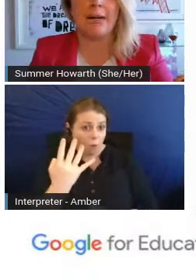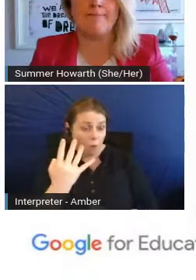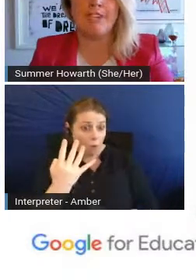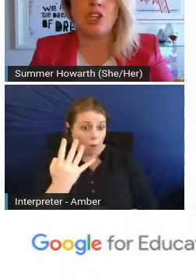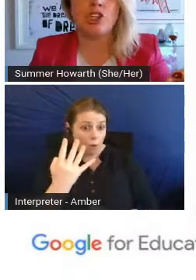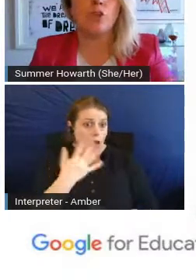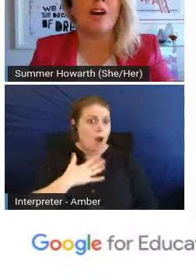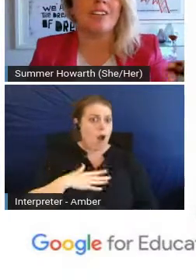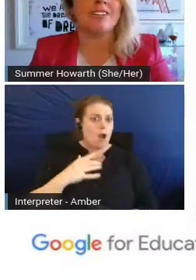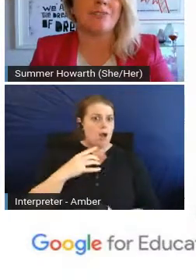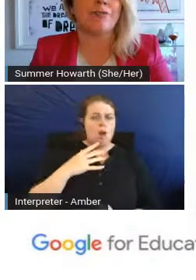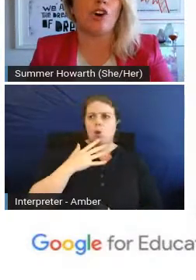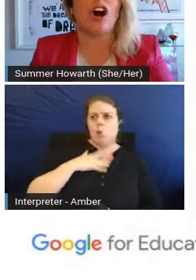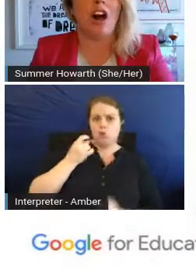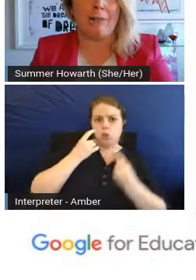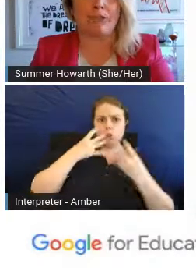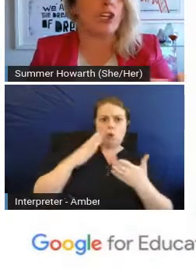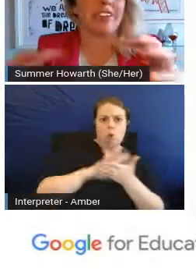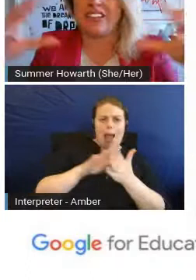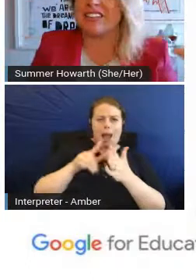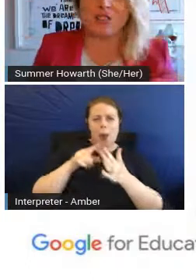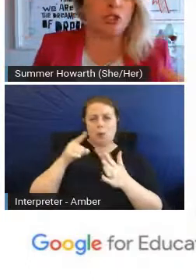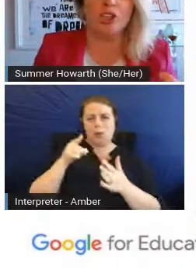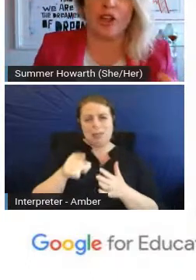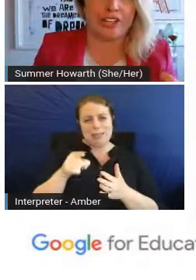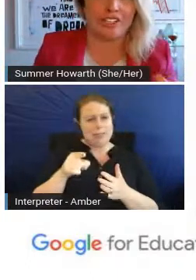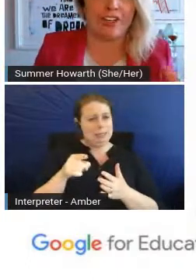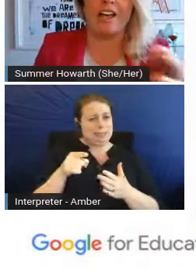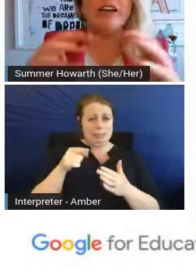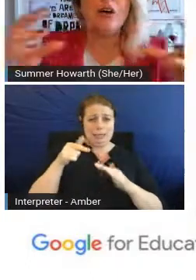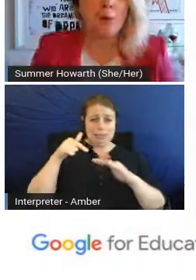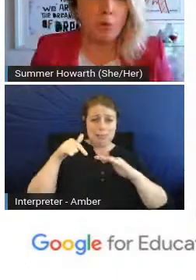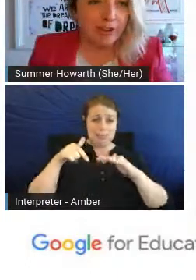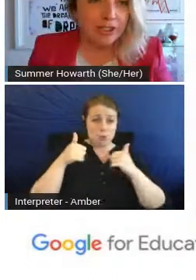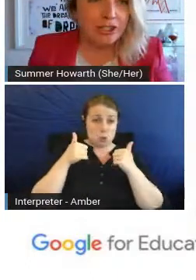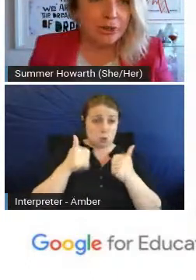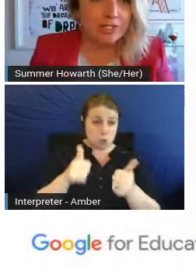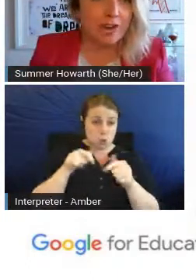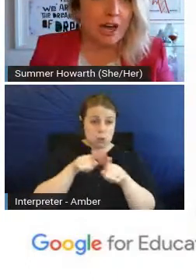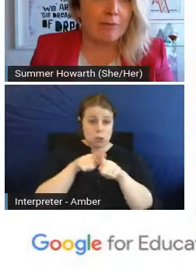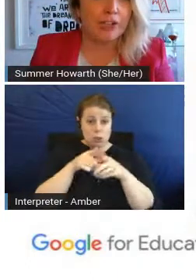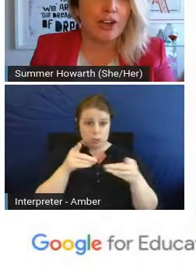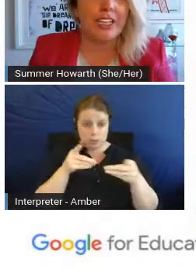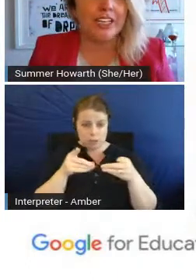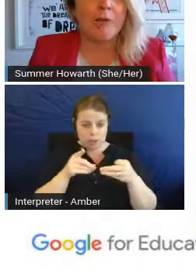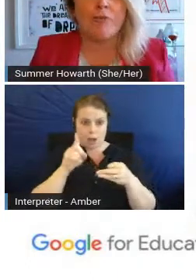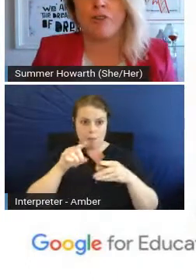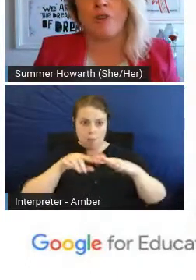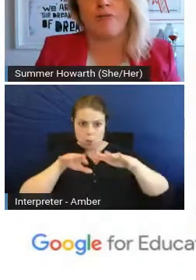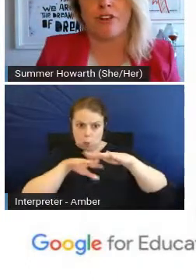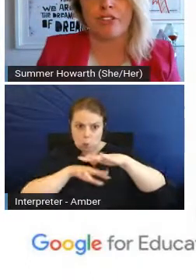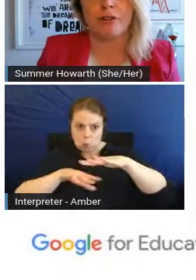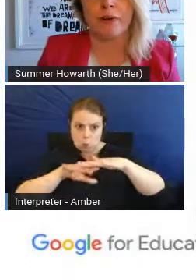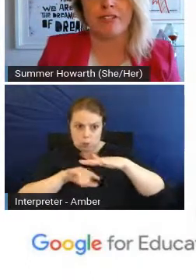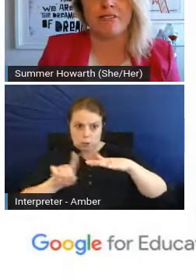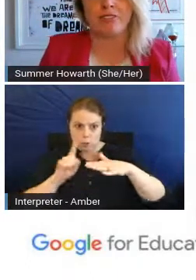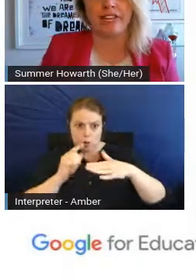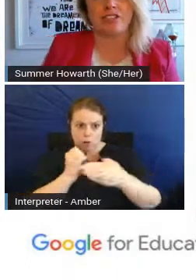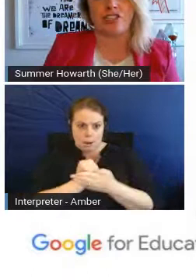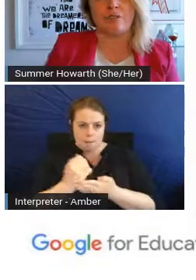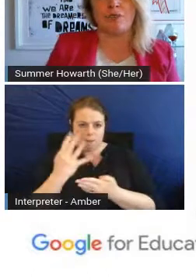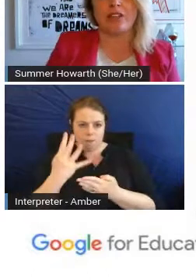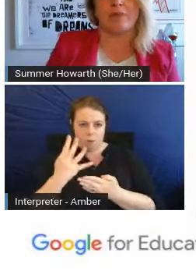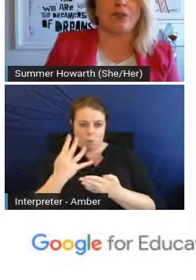incredibly nuanced for hybrid learning. This is good learning design, but where it's nuanced for hybrid learning, number 4, fostering